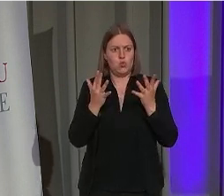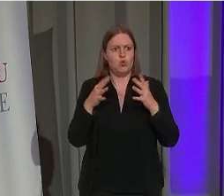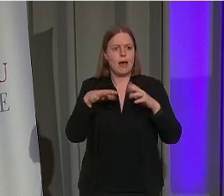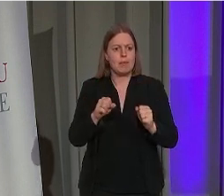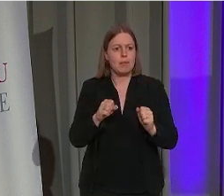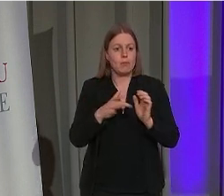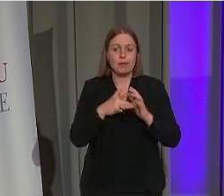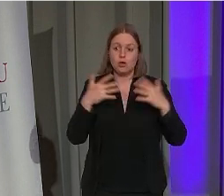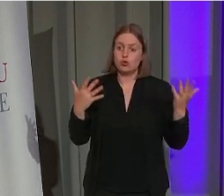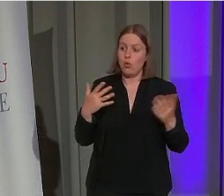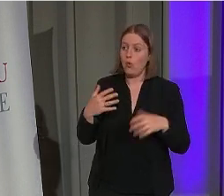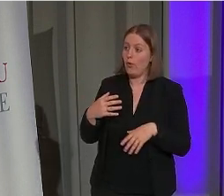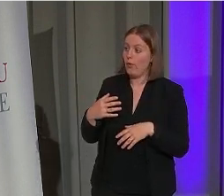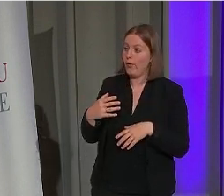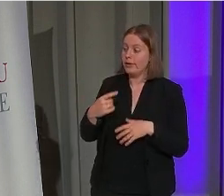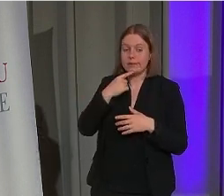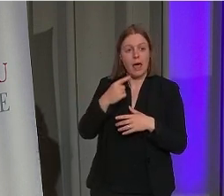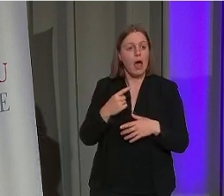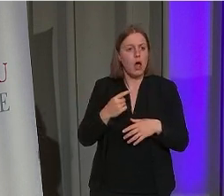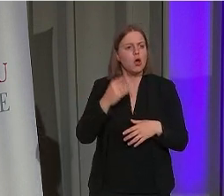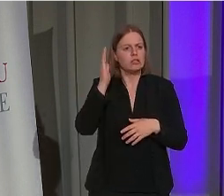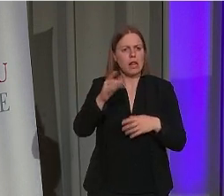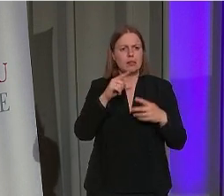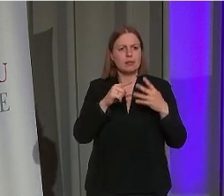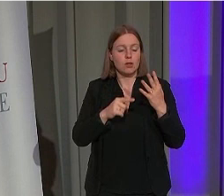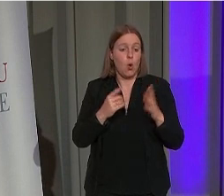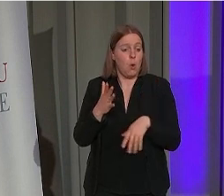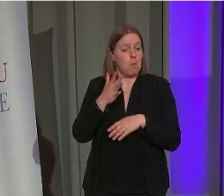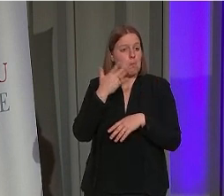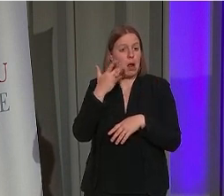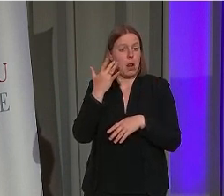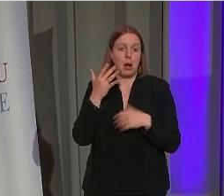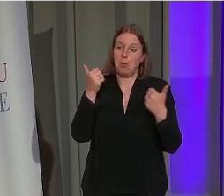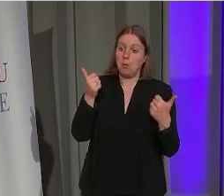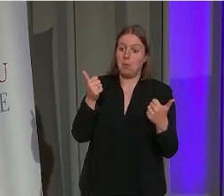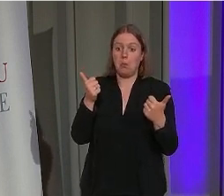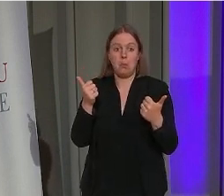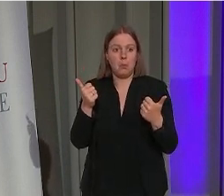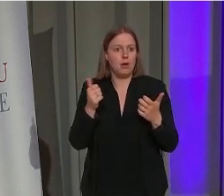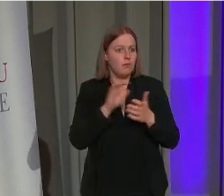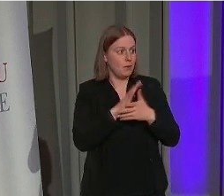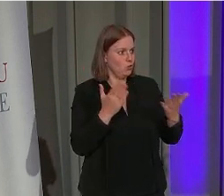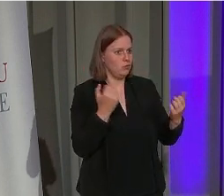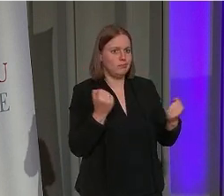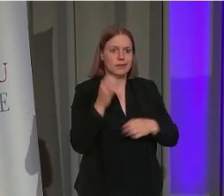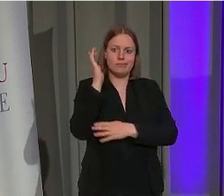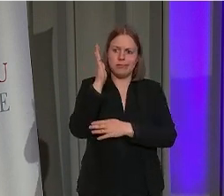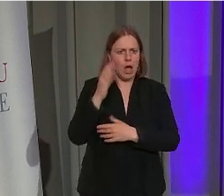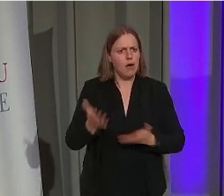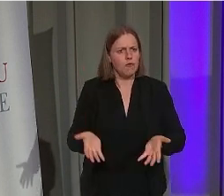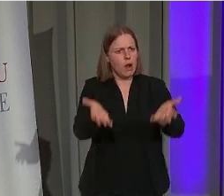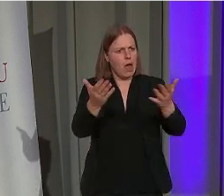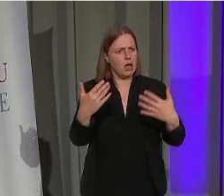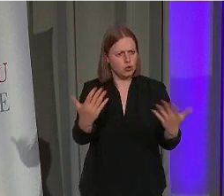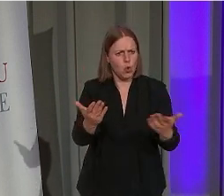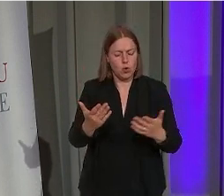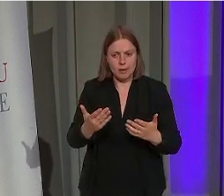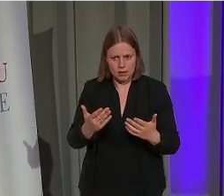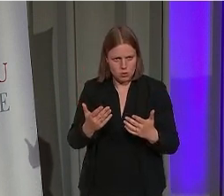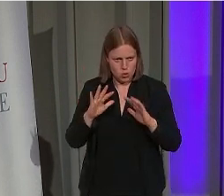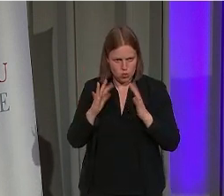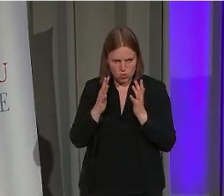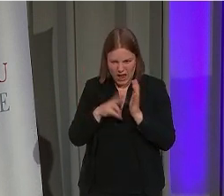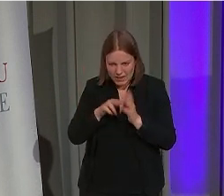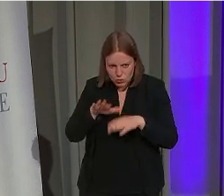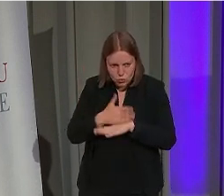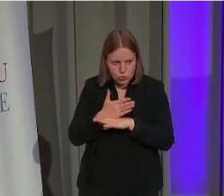course, looking into how we can do that, because we can put it quite simple, of course, but